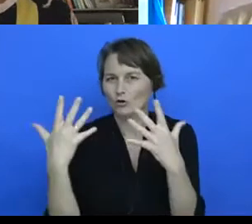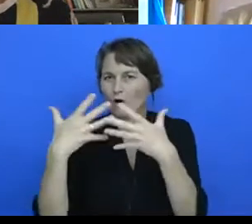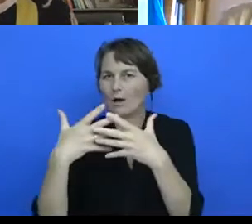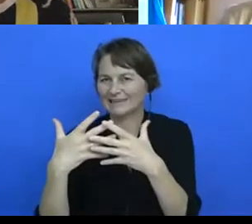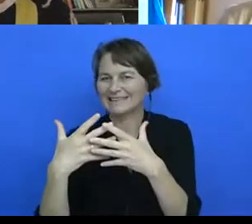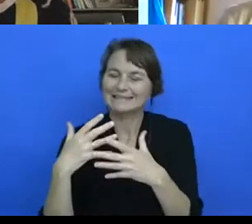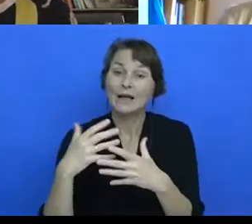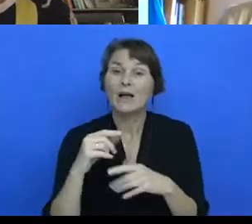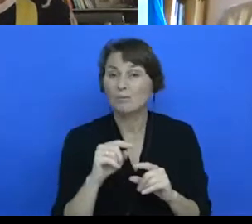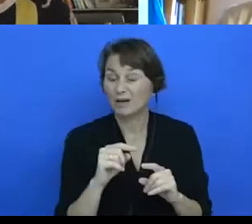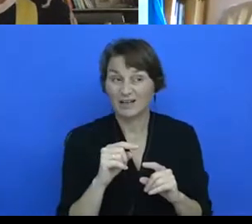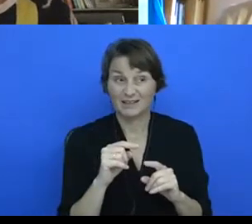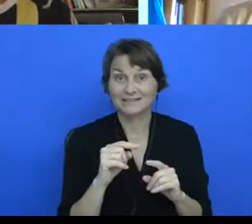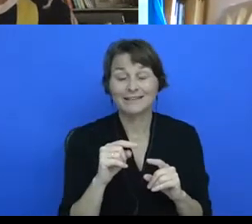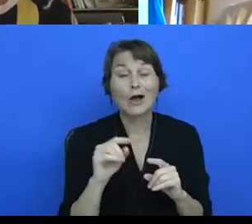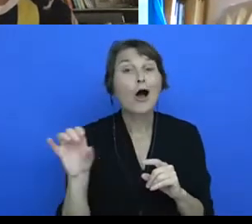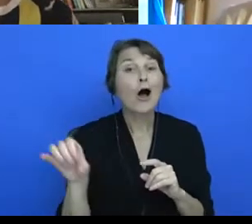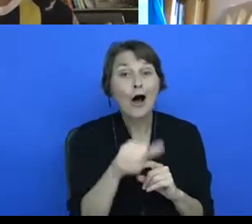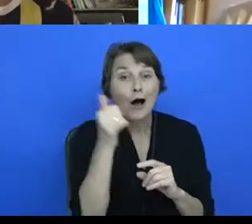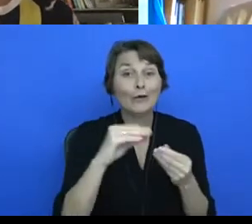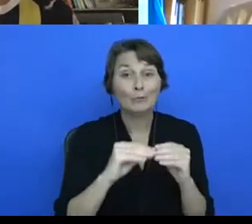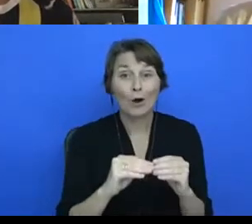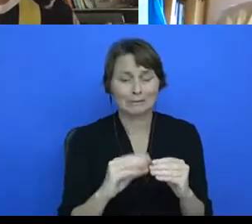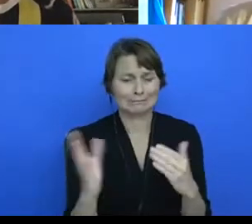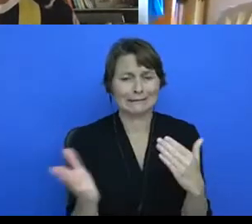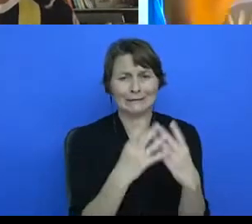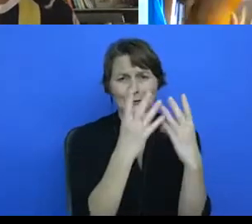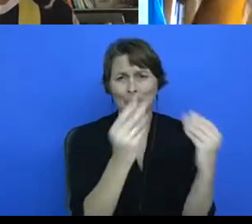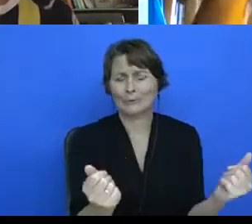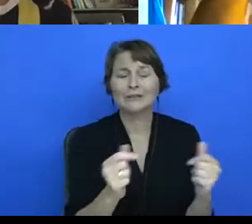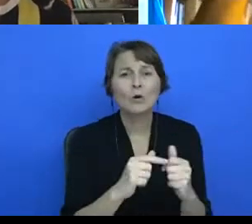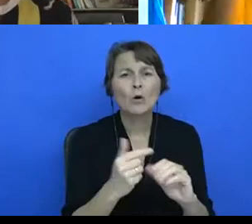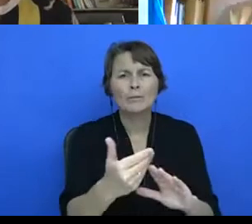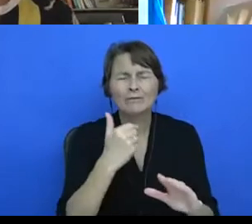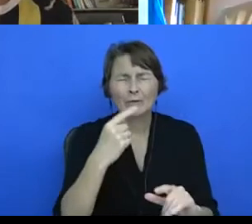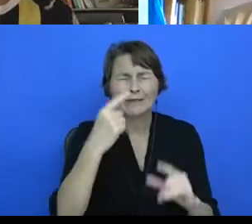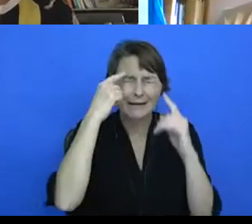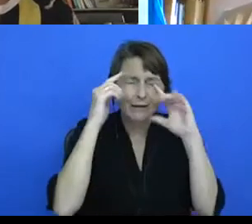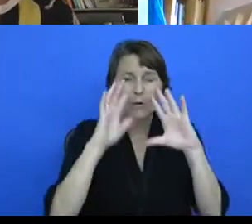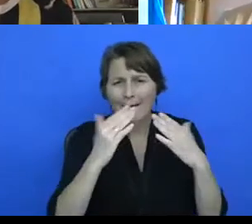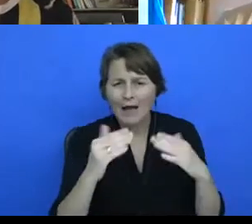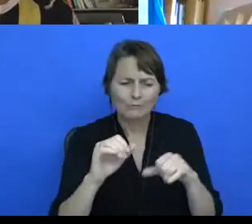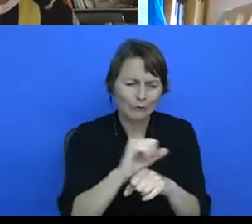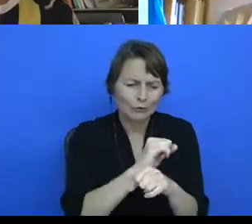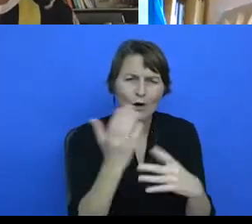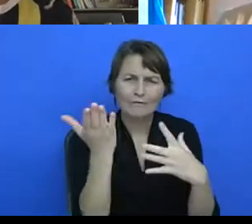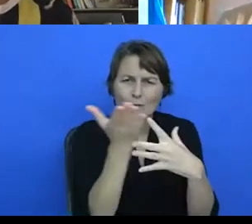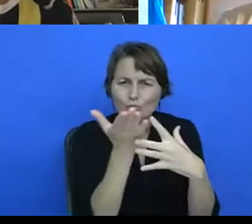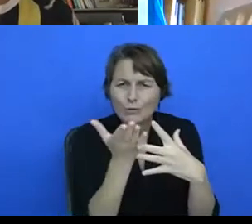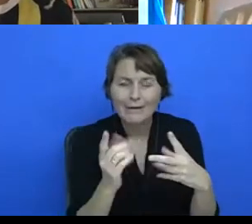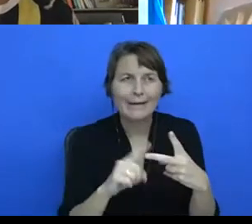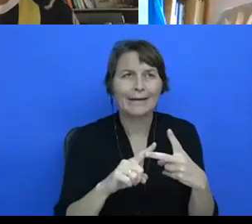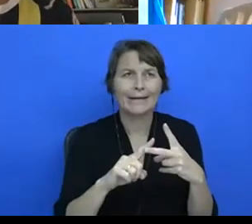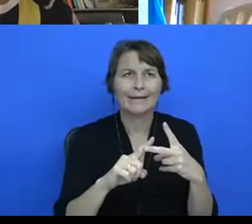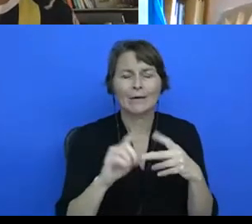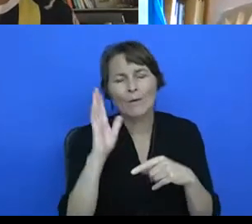conferences are a lot easier. You don't have to make details about coffee breaks and hotels and all of this. So had I just organized a